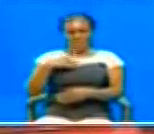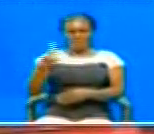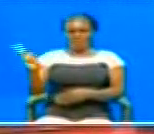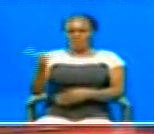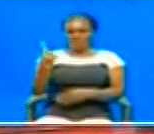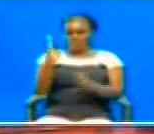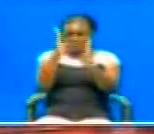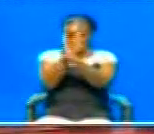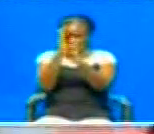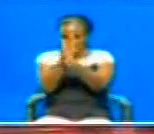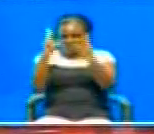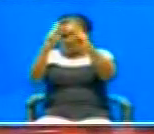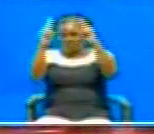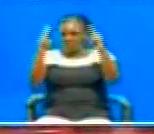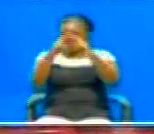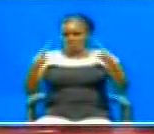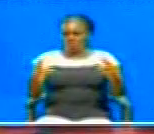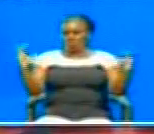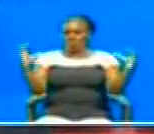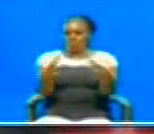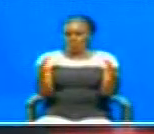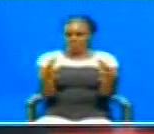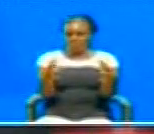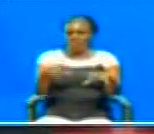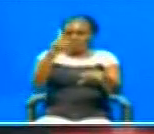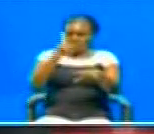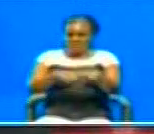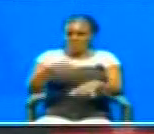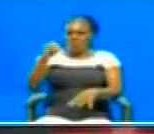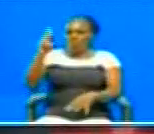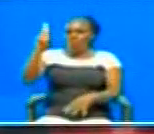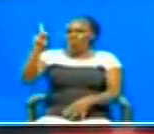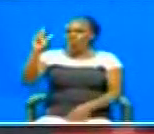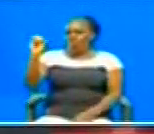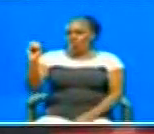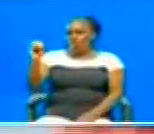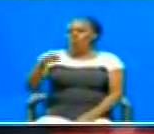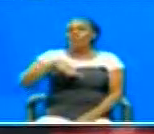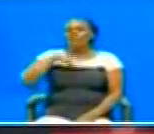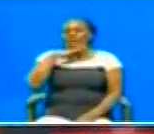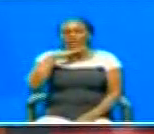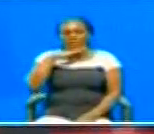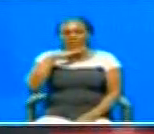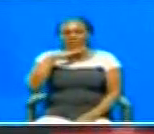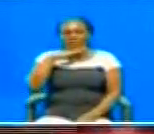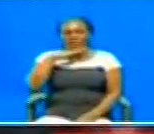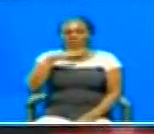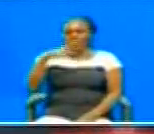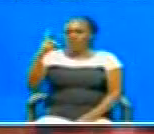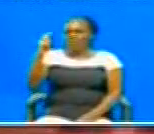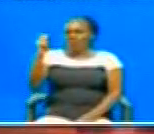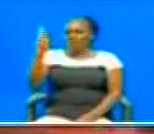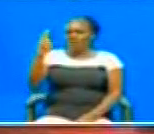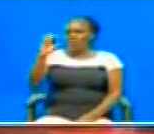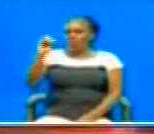hidden behind international community. I think when Robert Ouko died, President Moi brought the Troon, what they called Troon. Yeah,